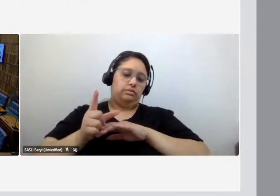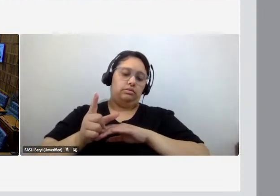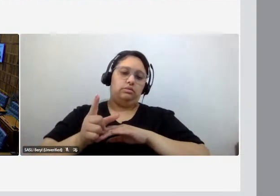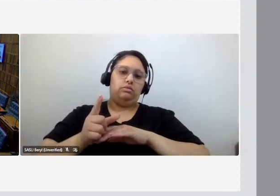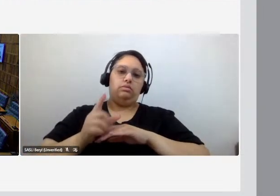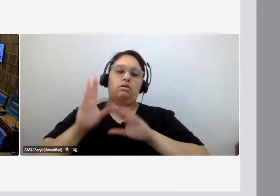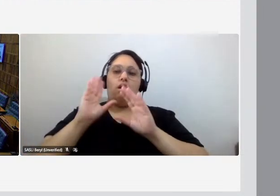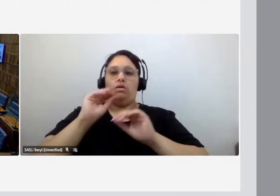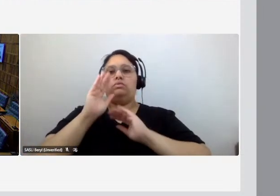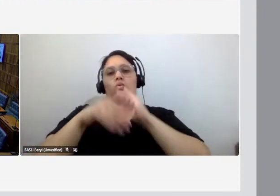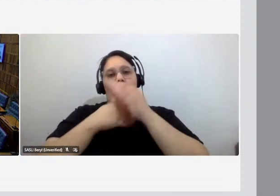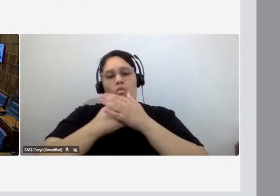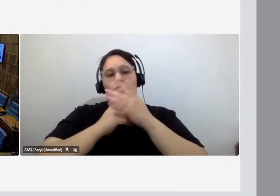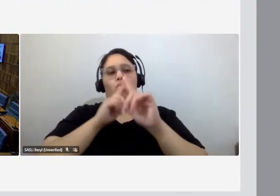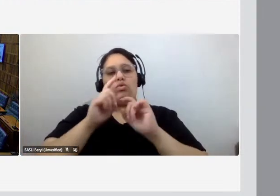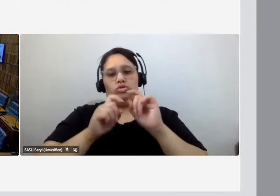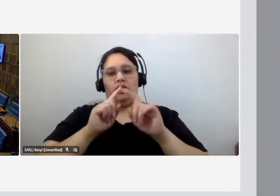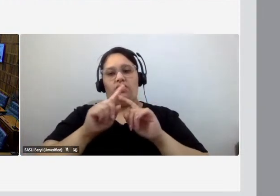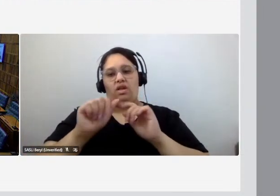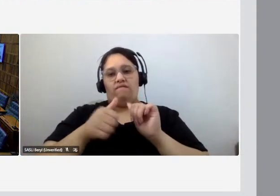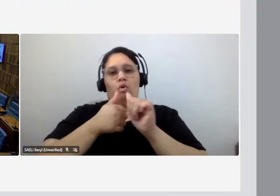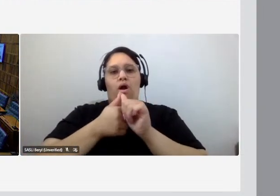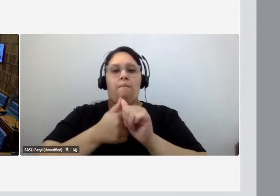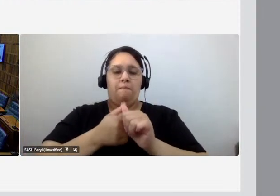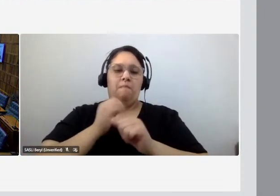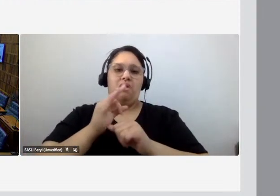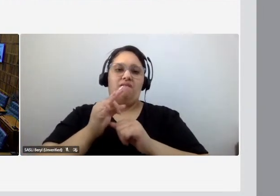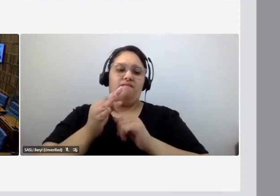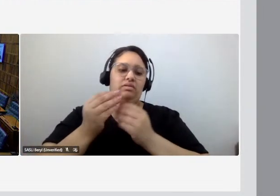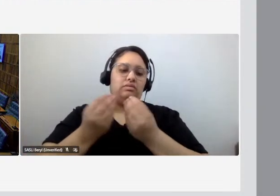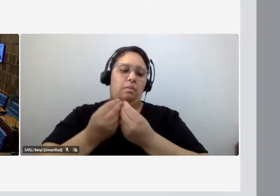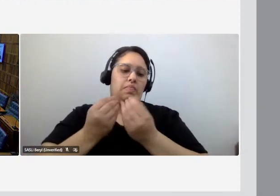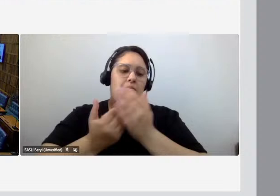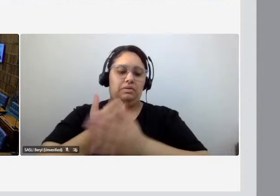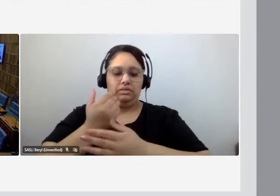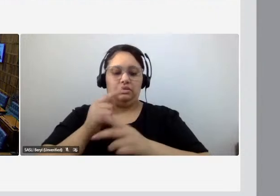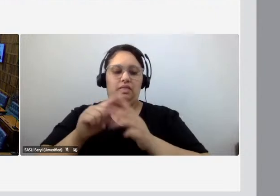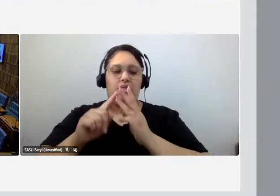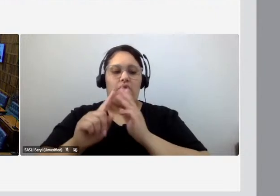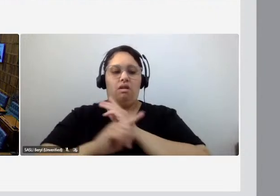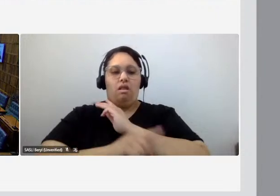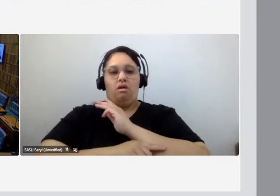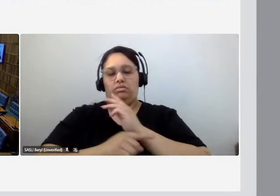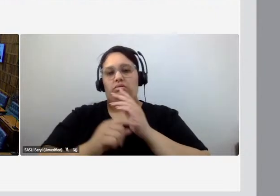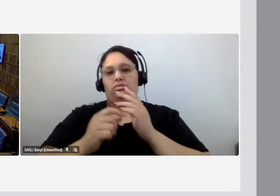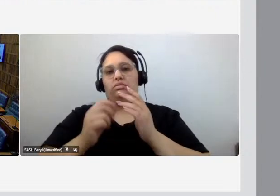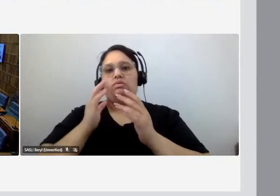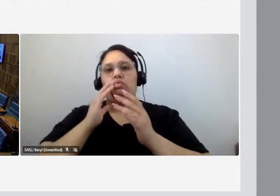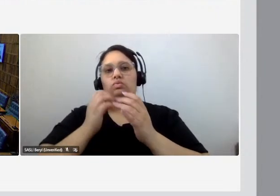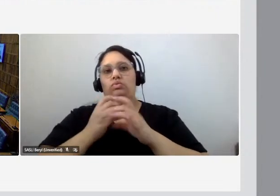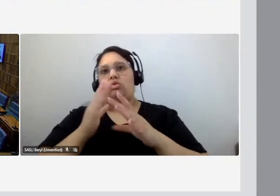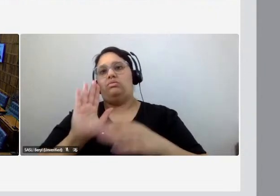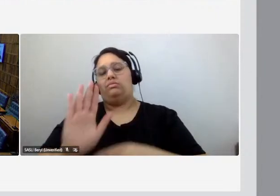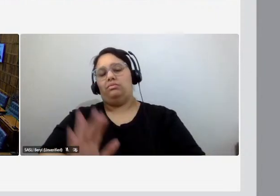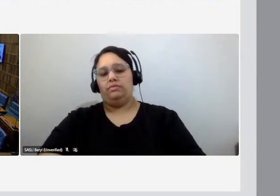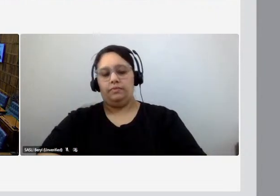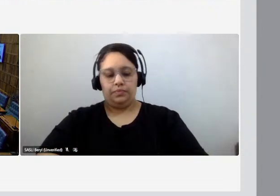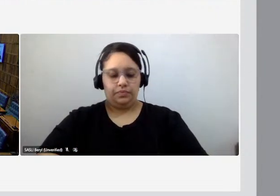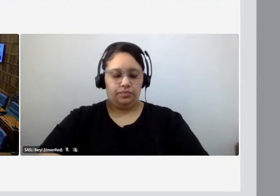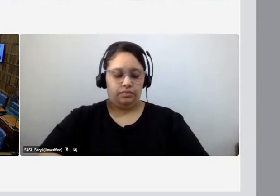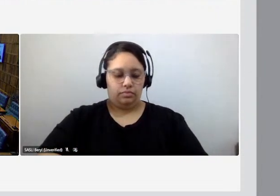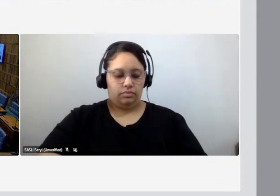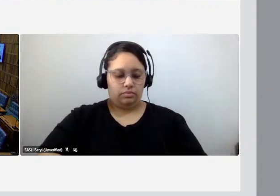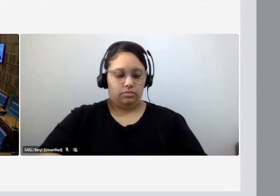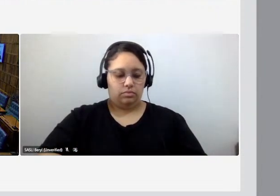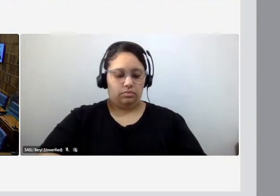all our questions here. Then we have the follow-ups in case something was missed, and then a last stab at it, as we said in the beginning. So it's not 10 minutes